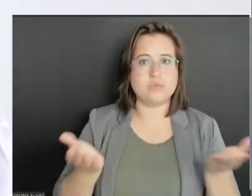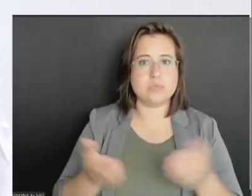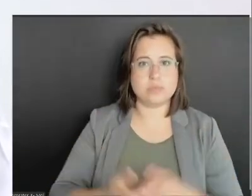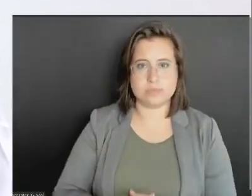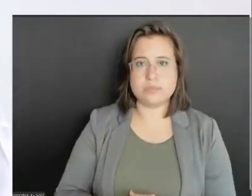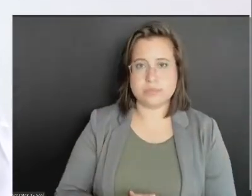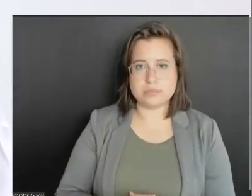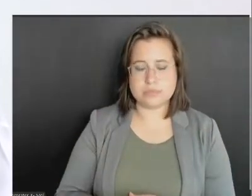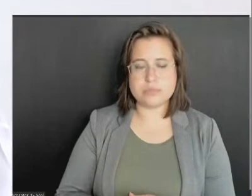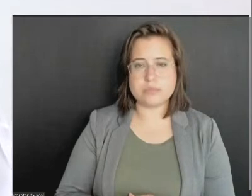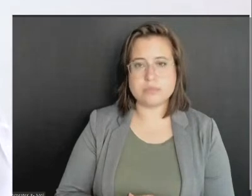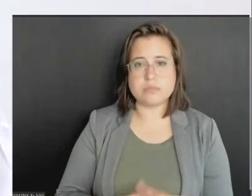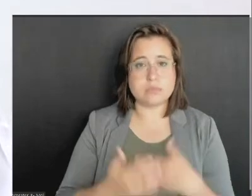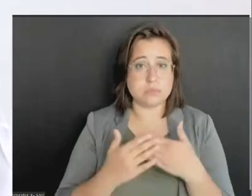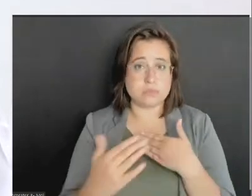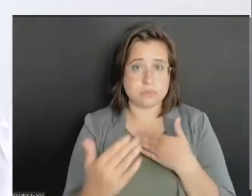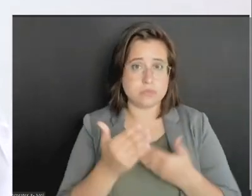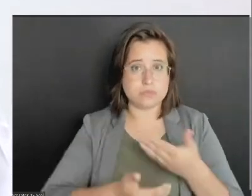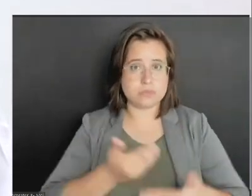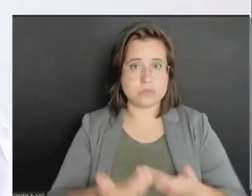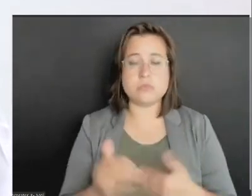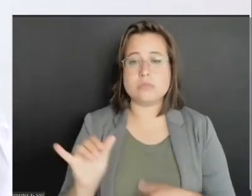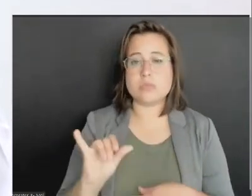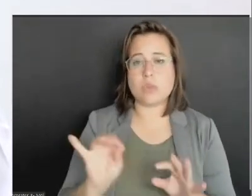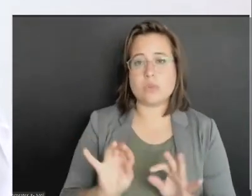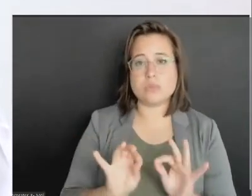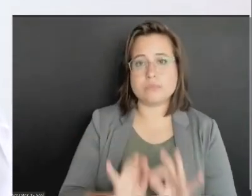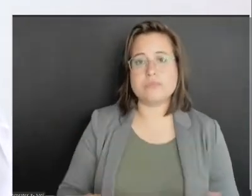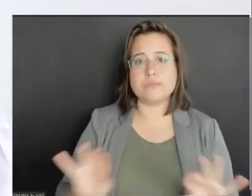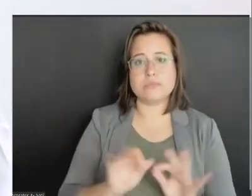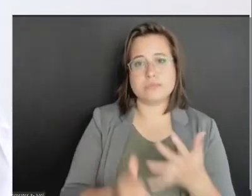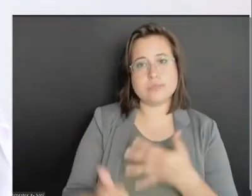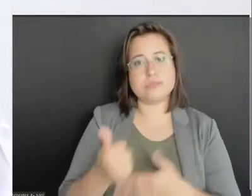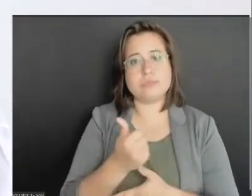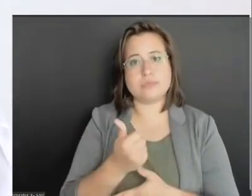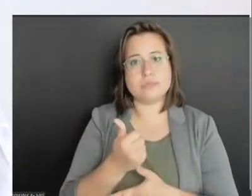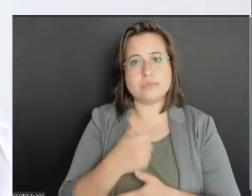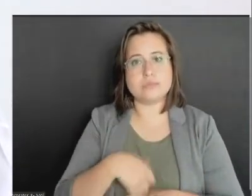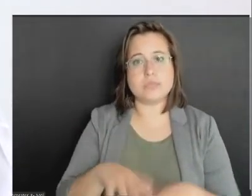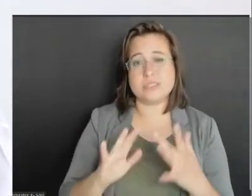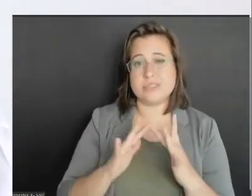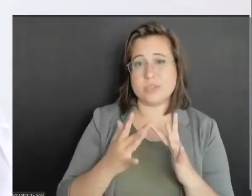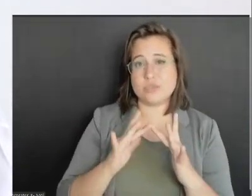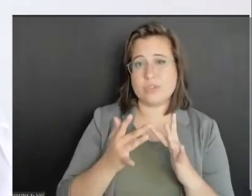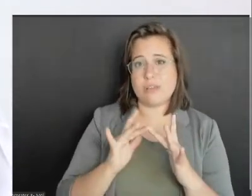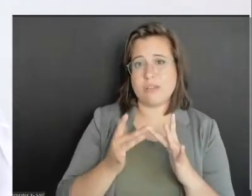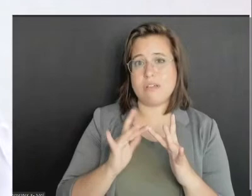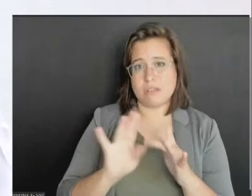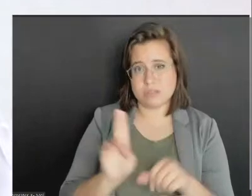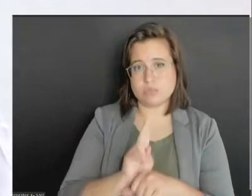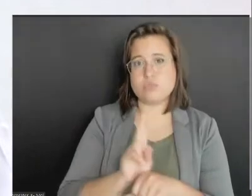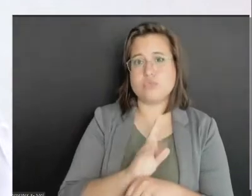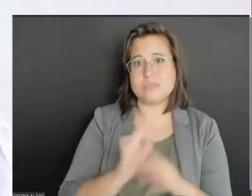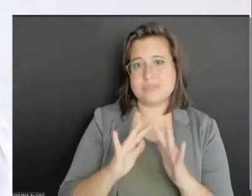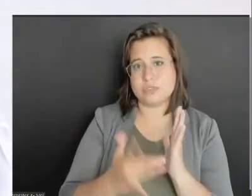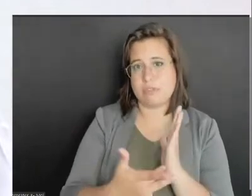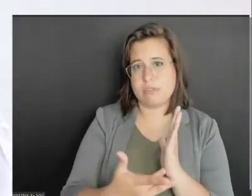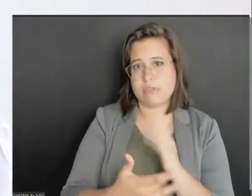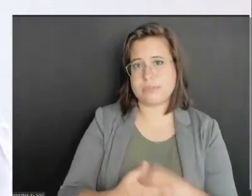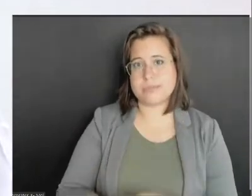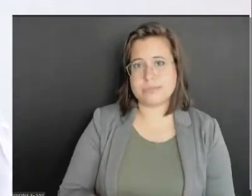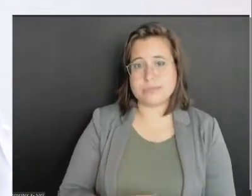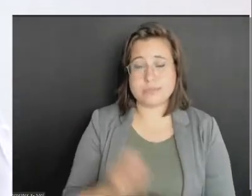forward, also the importance of the internet and the use of the internet. Just so that you